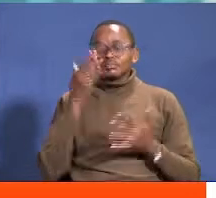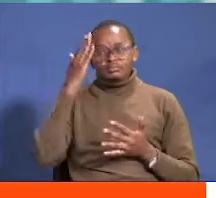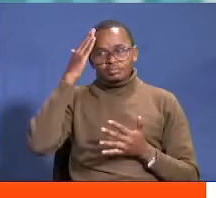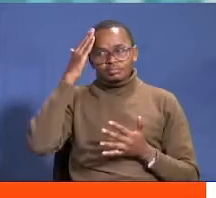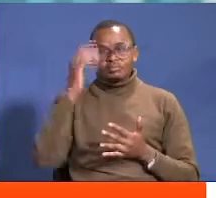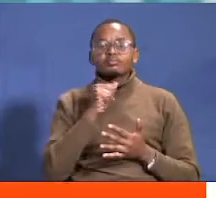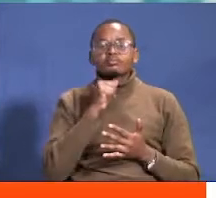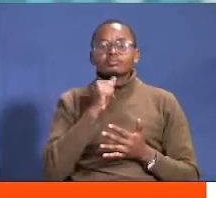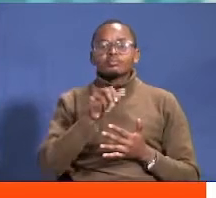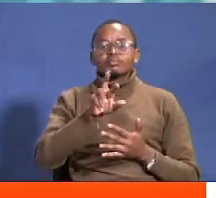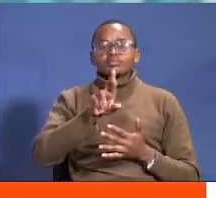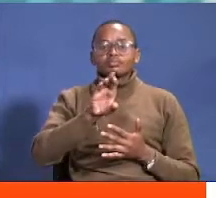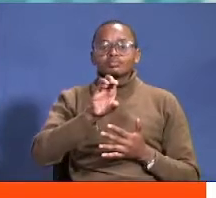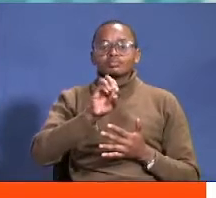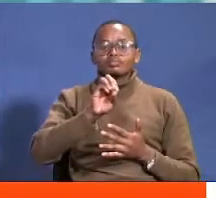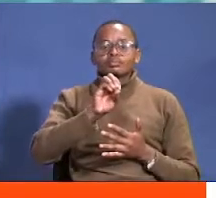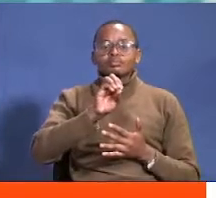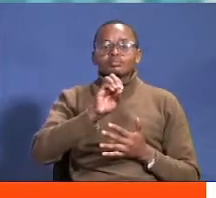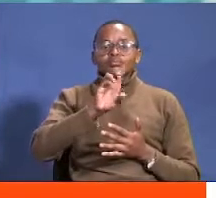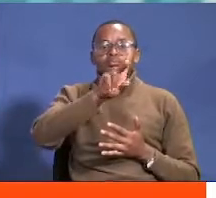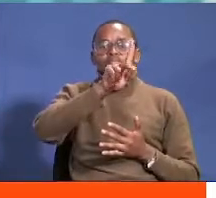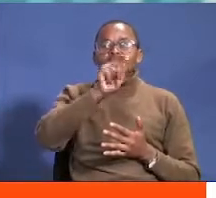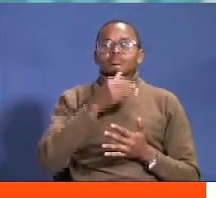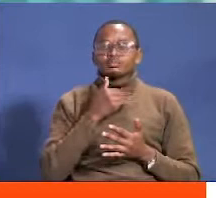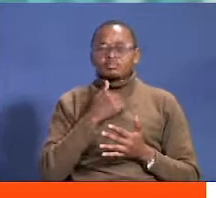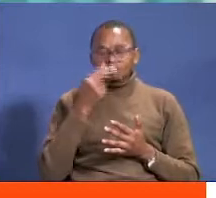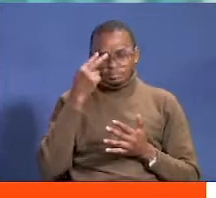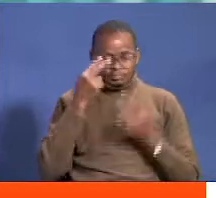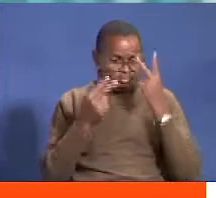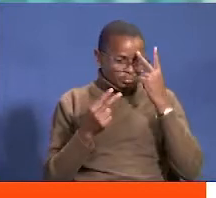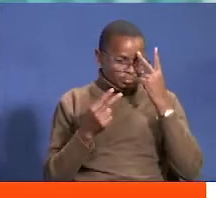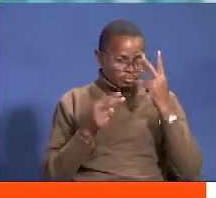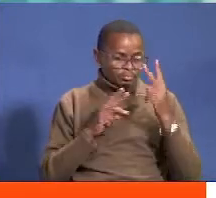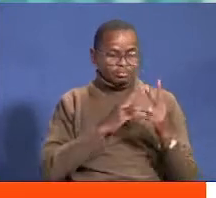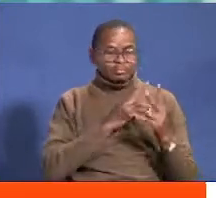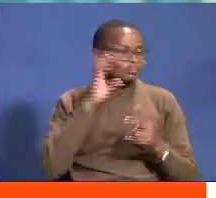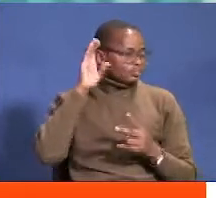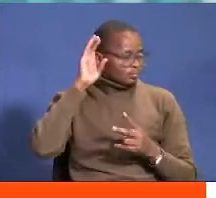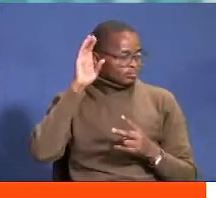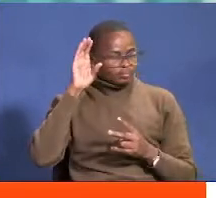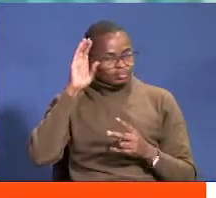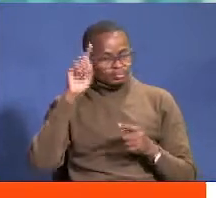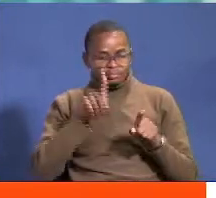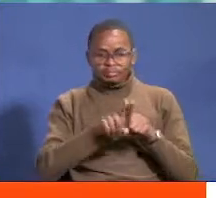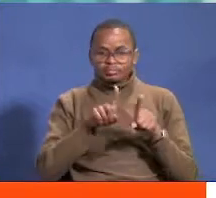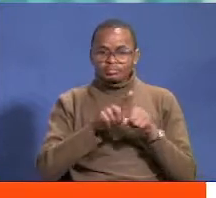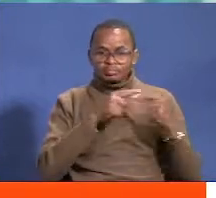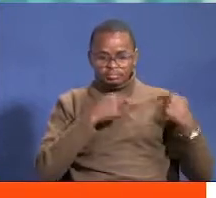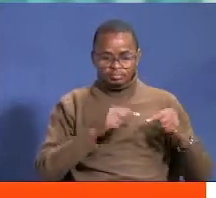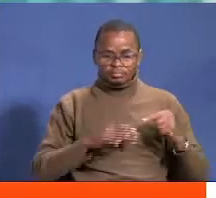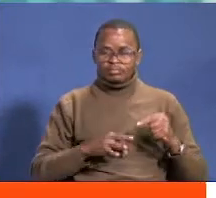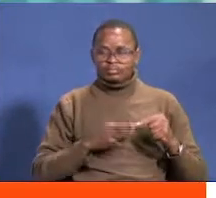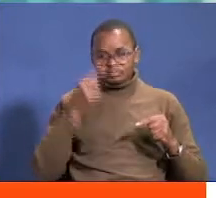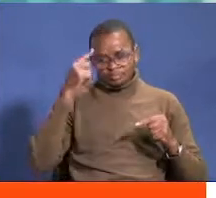don't need rocket science to really explain or understand. We need our eyes to see. Right. We need our ears to listen, and of course, a heart to feel for